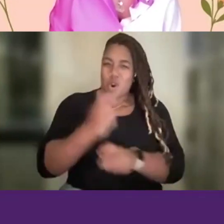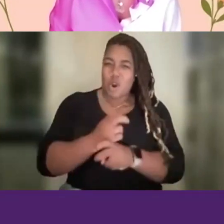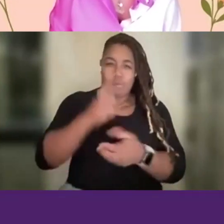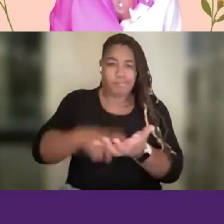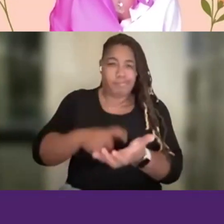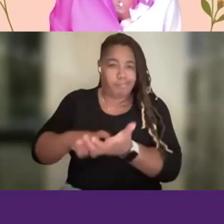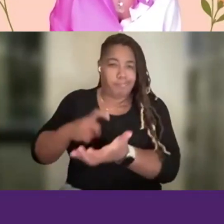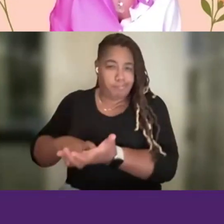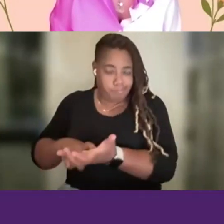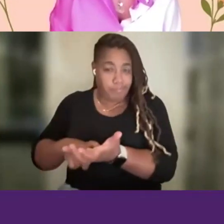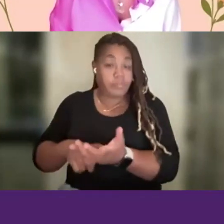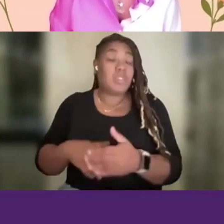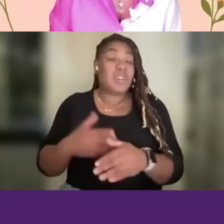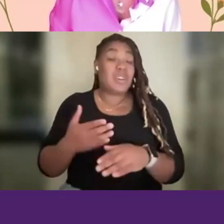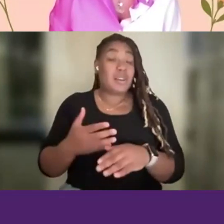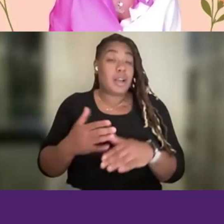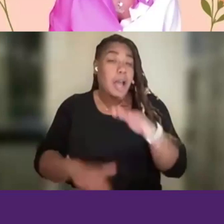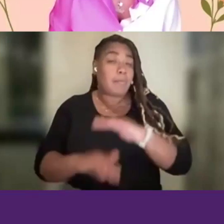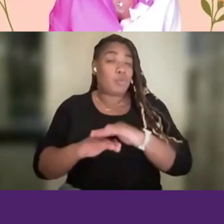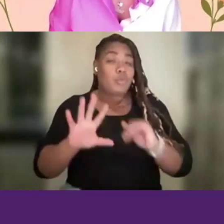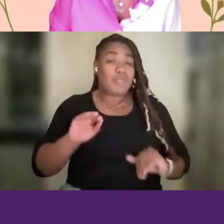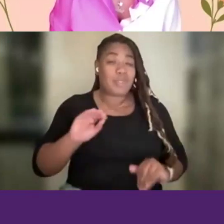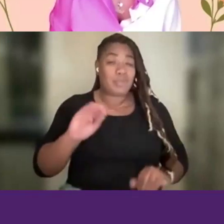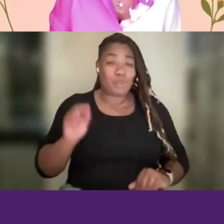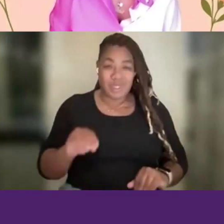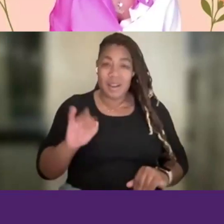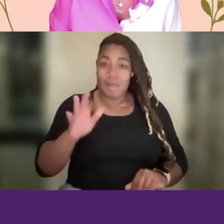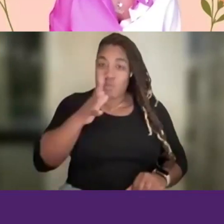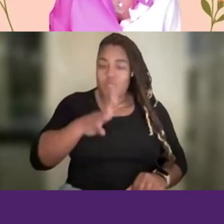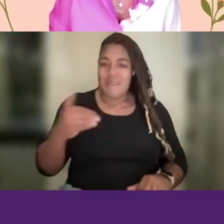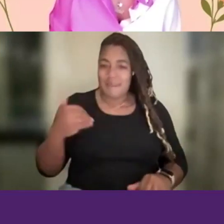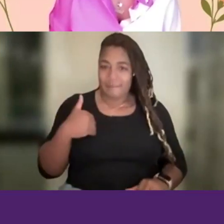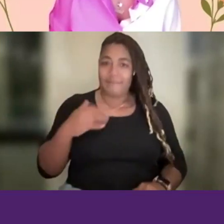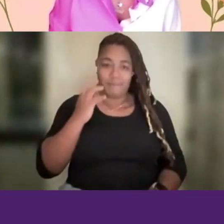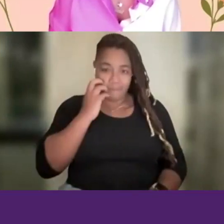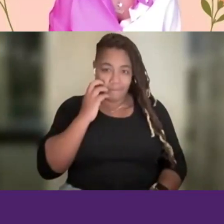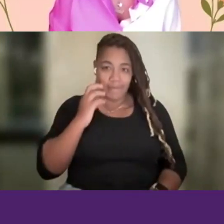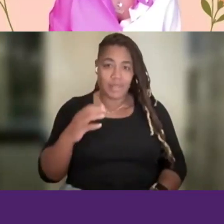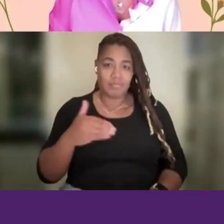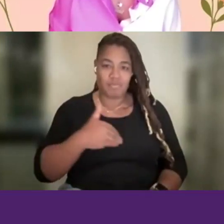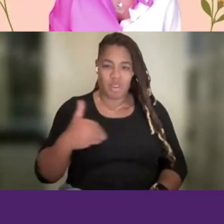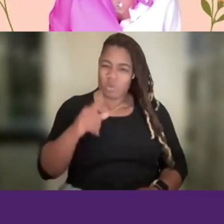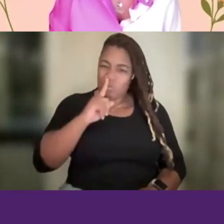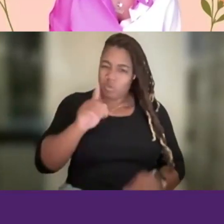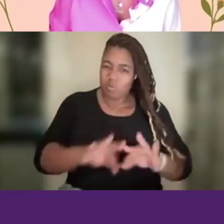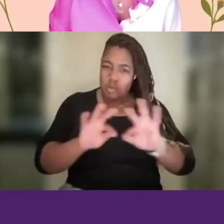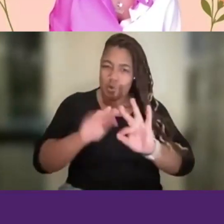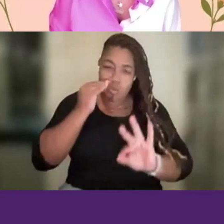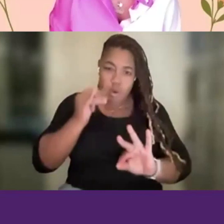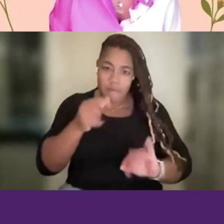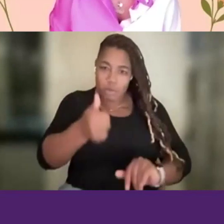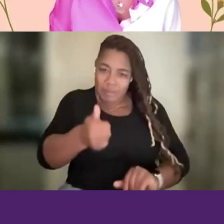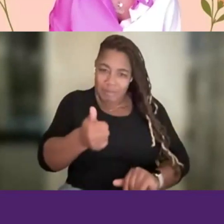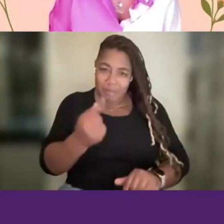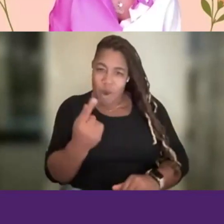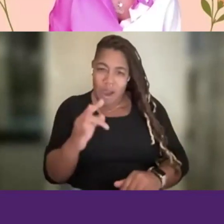And up to 50% of women have dense breasts. So it's really important to know if you are one of those